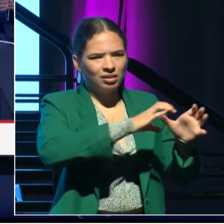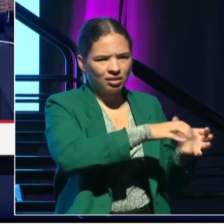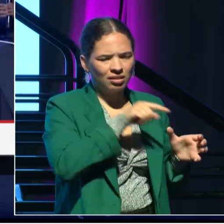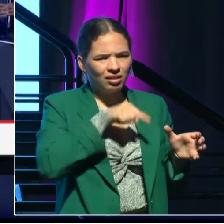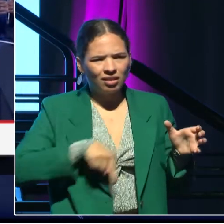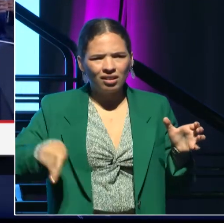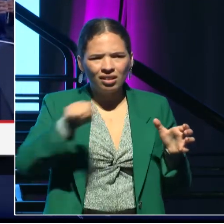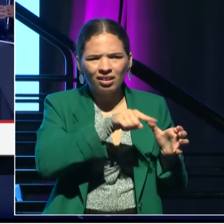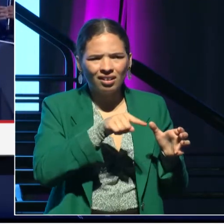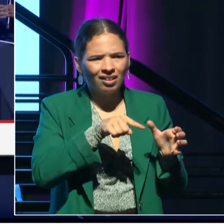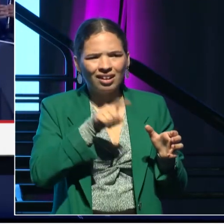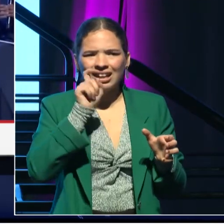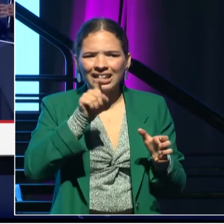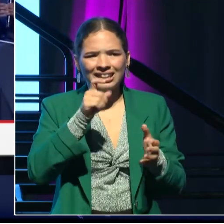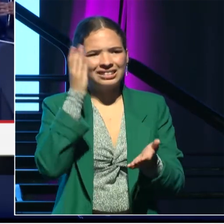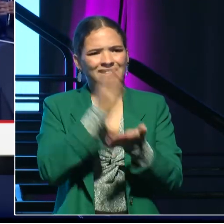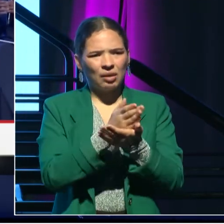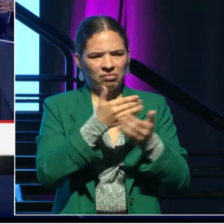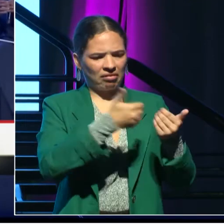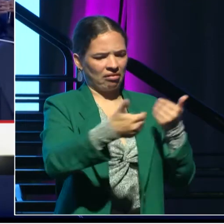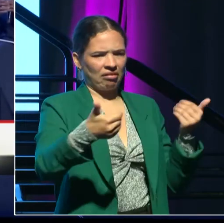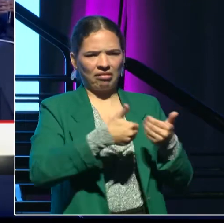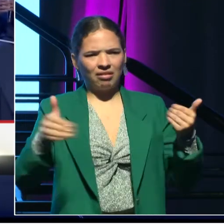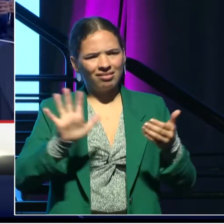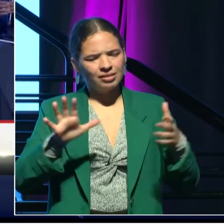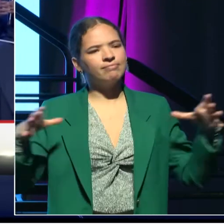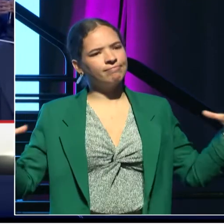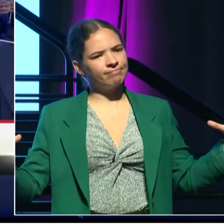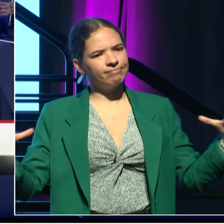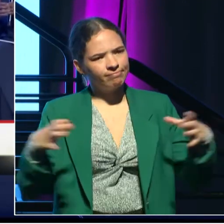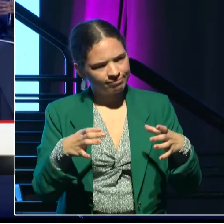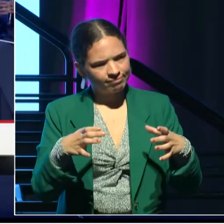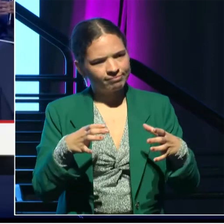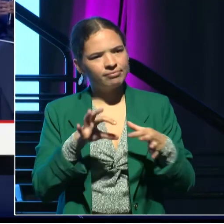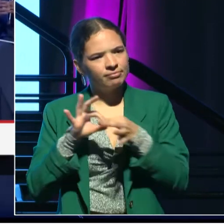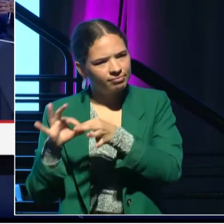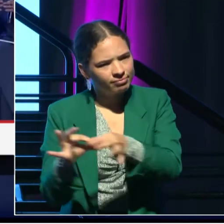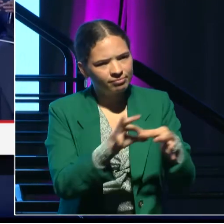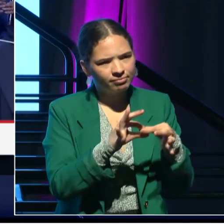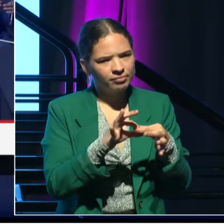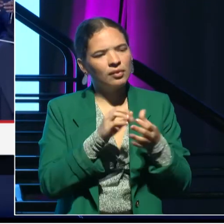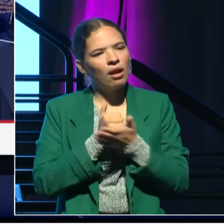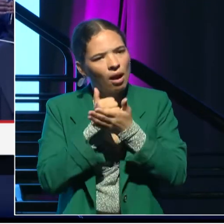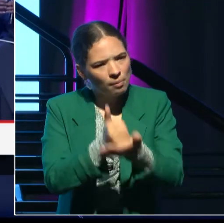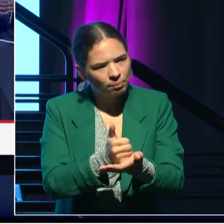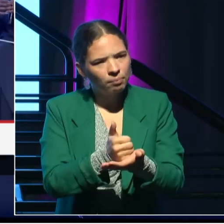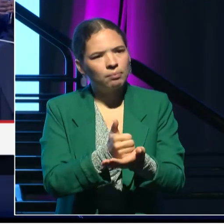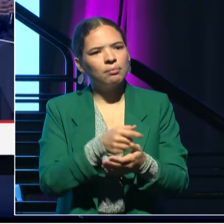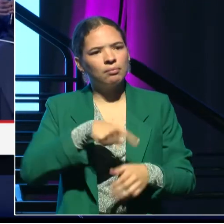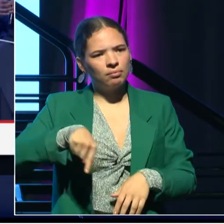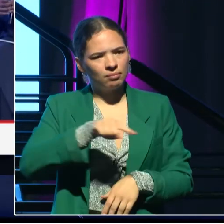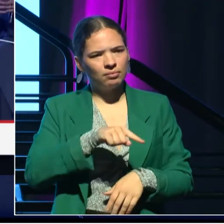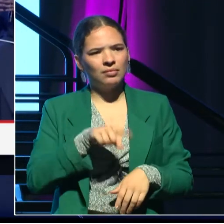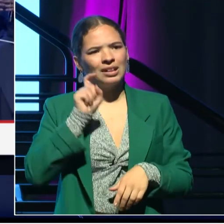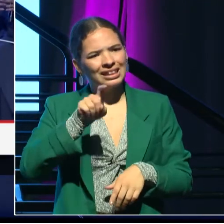stop doing that. It is not helpful to work in silos. We have to share the information, and we have